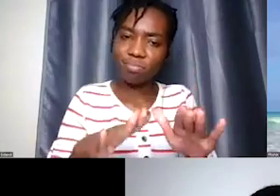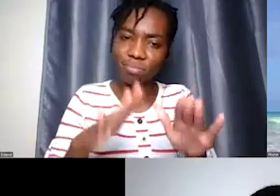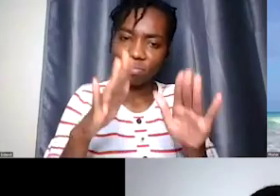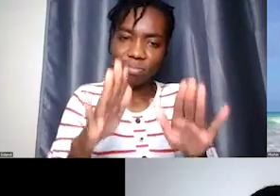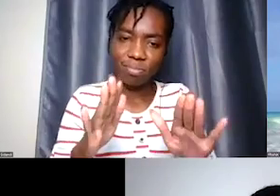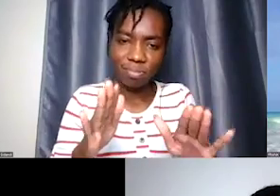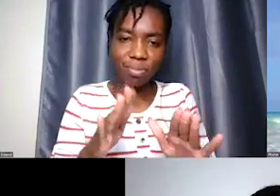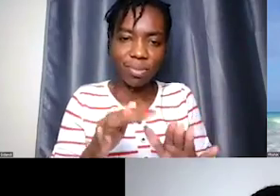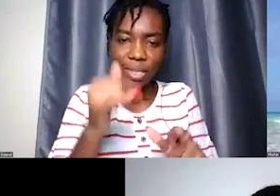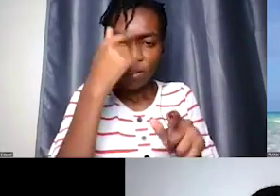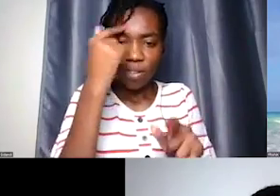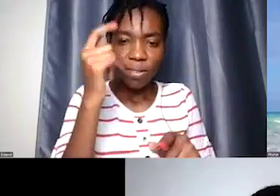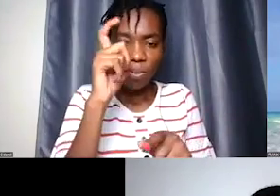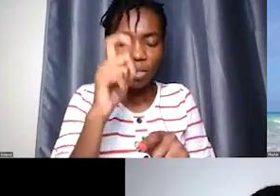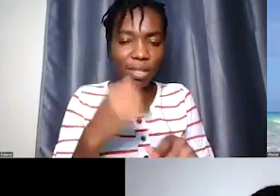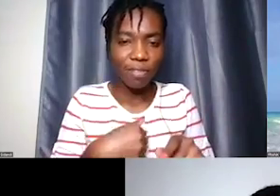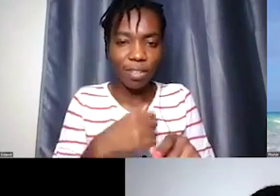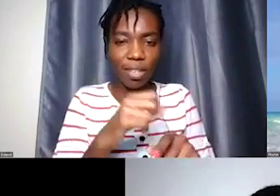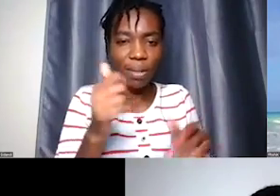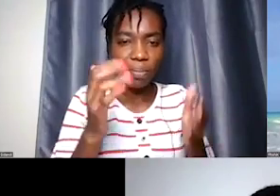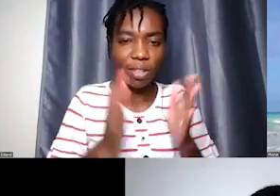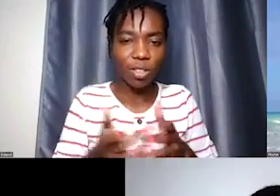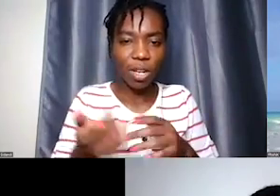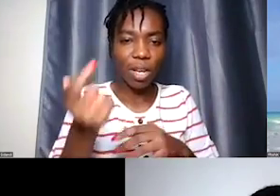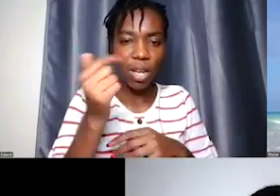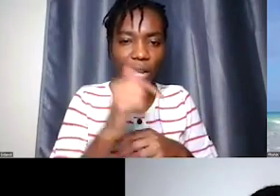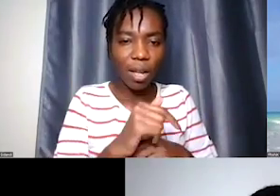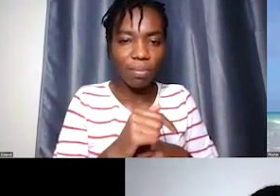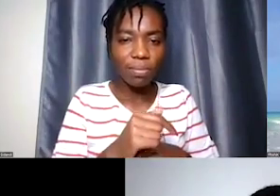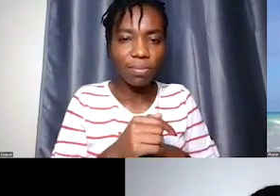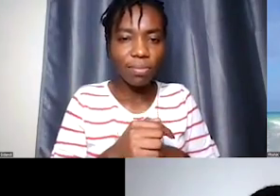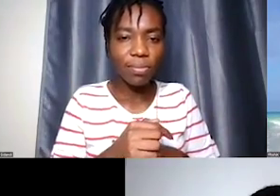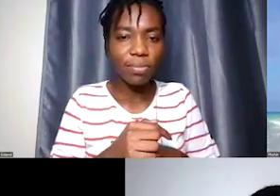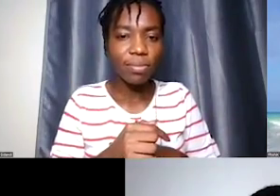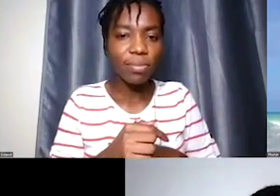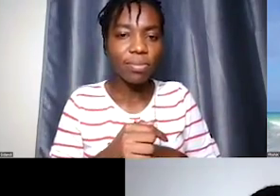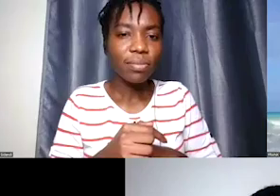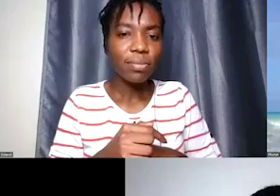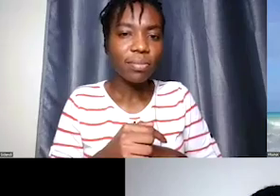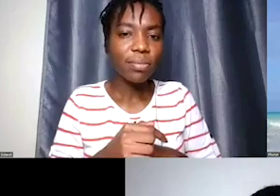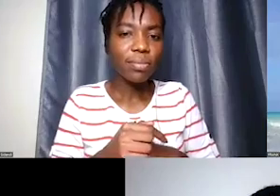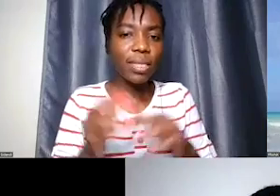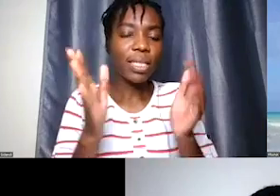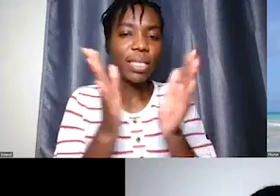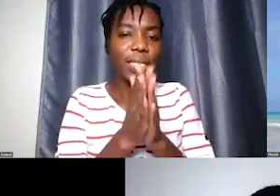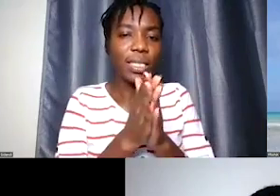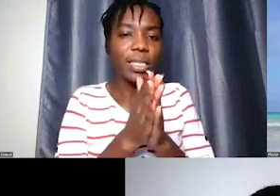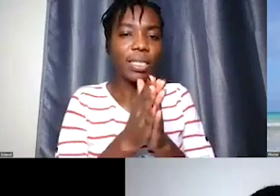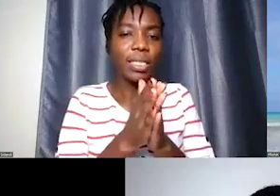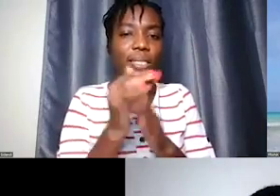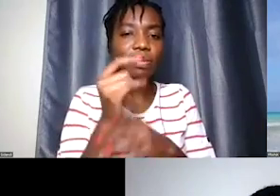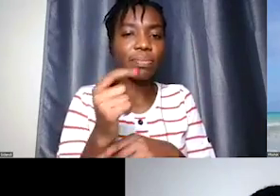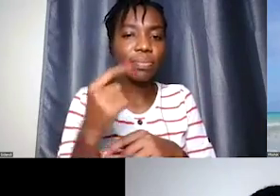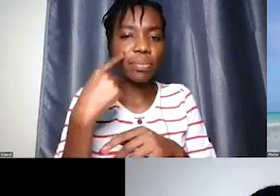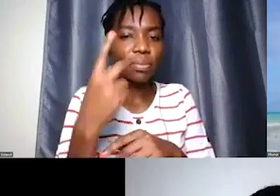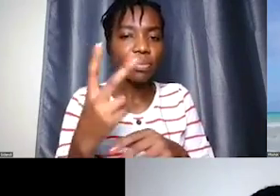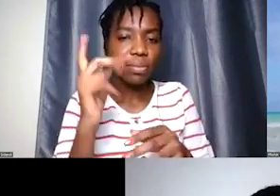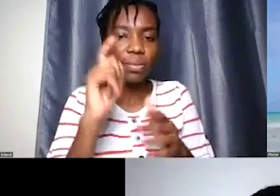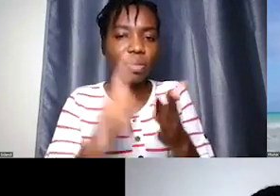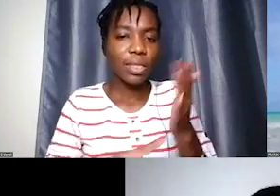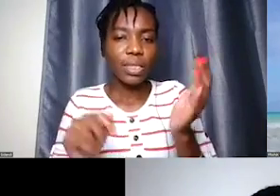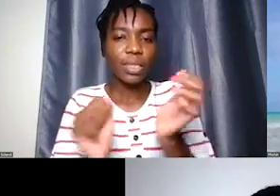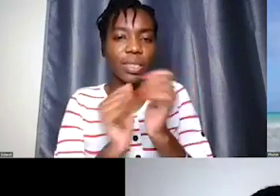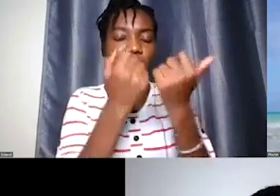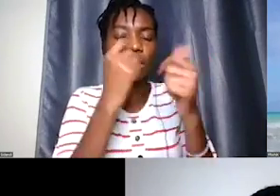to look after your girls, another man who is not their father, you have heard what happened, especially in Kenya during the lockdown,